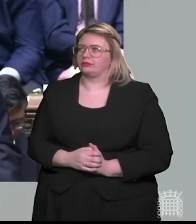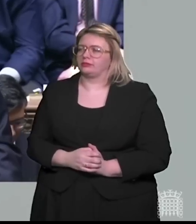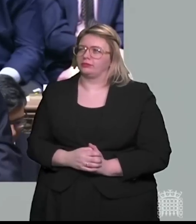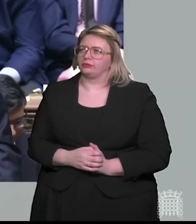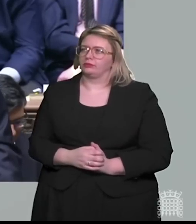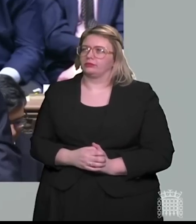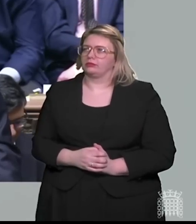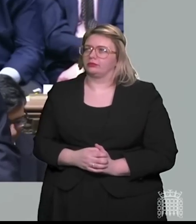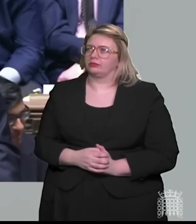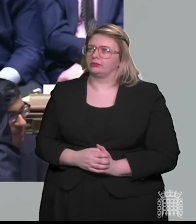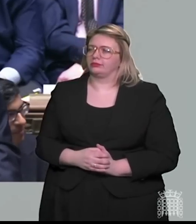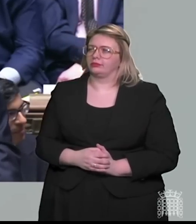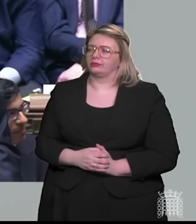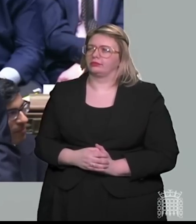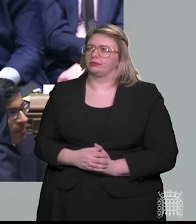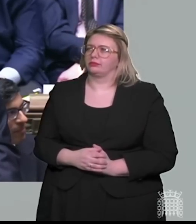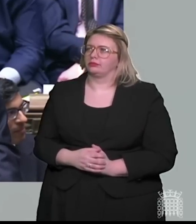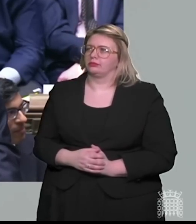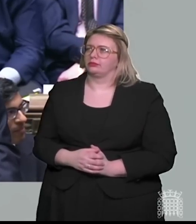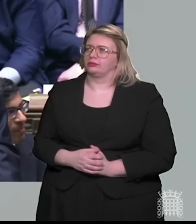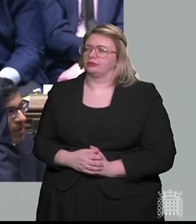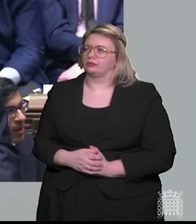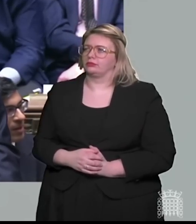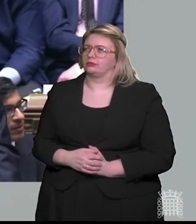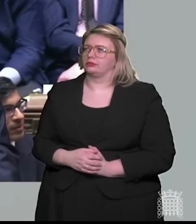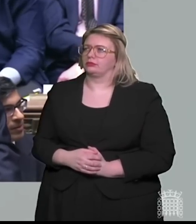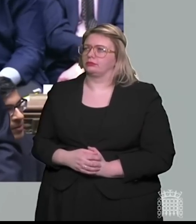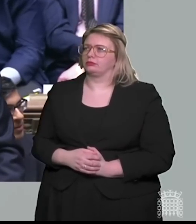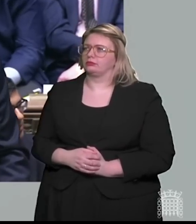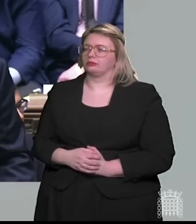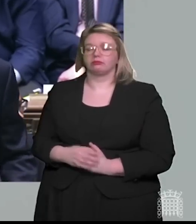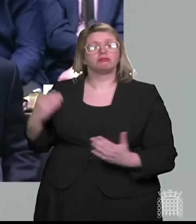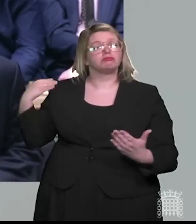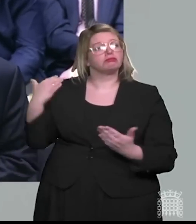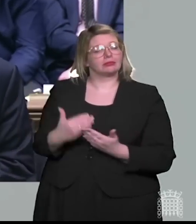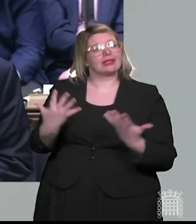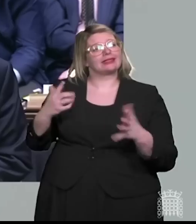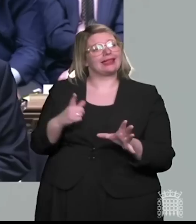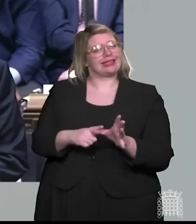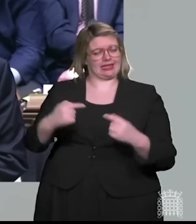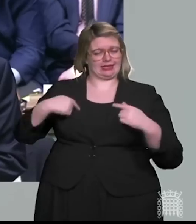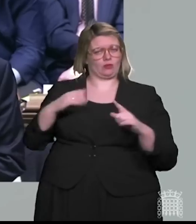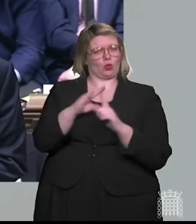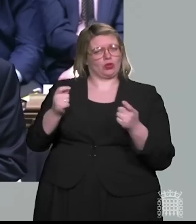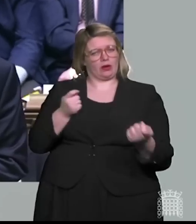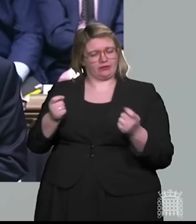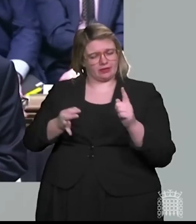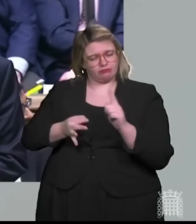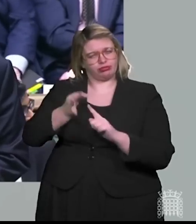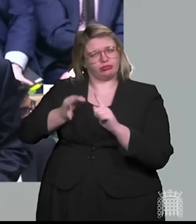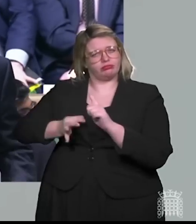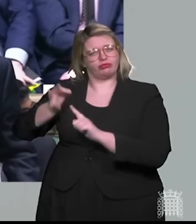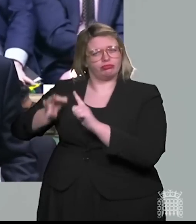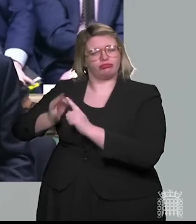Over more than a decade, this Conservative government has driven improvement in our education system. We've risen by